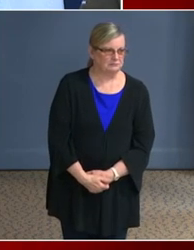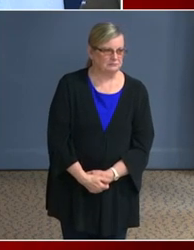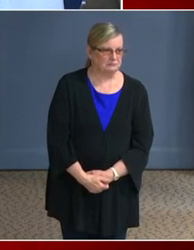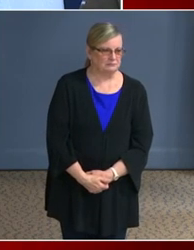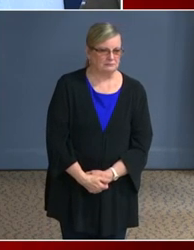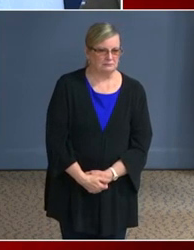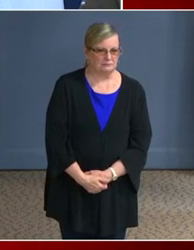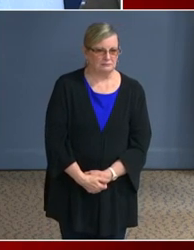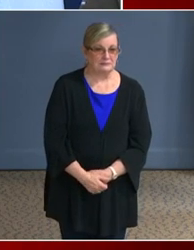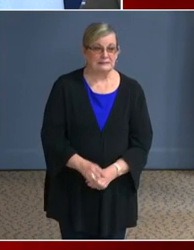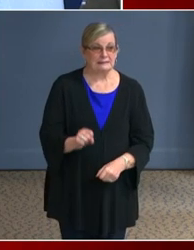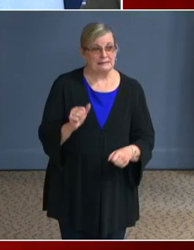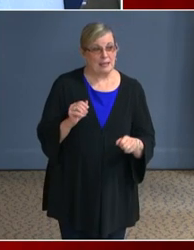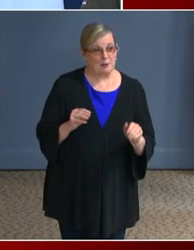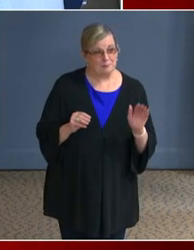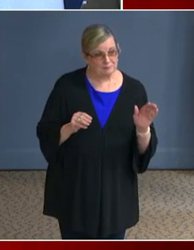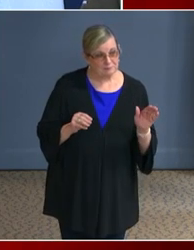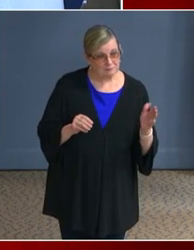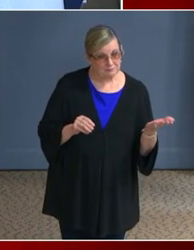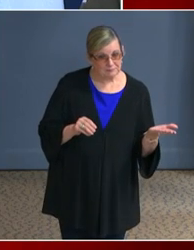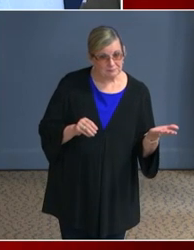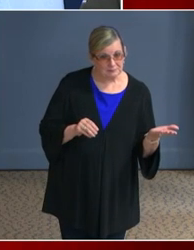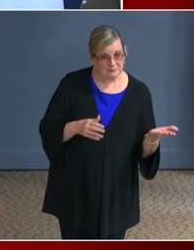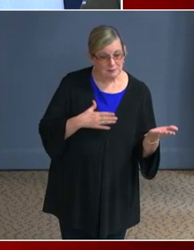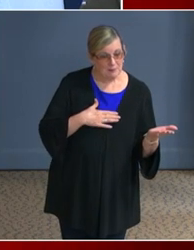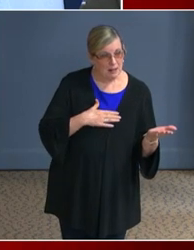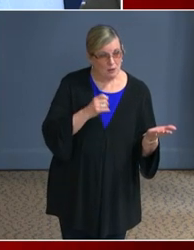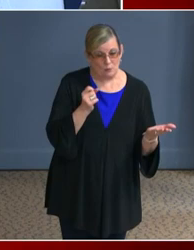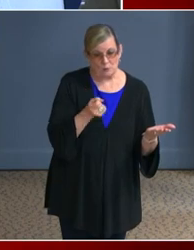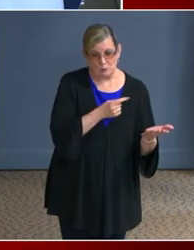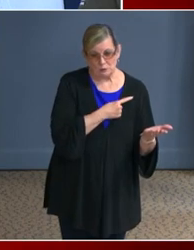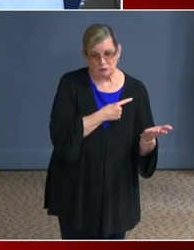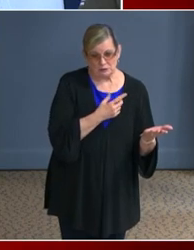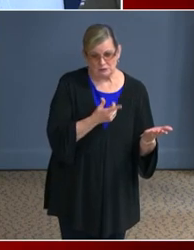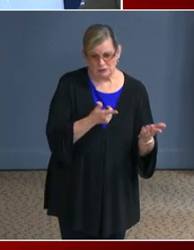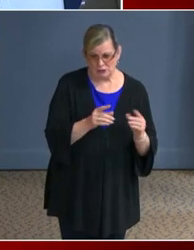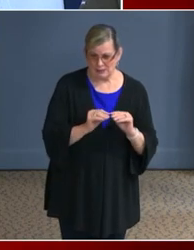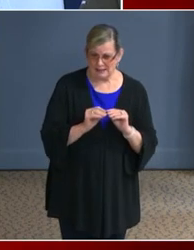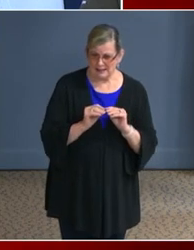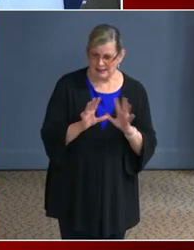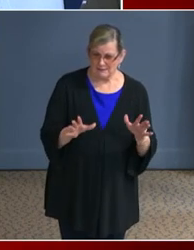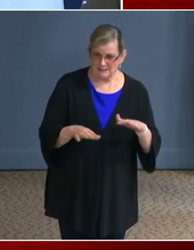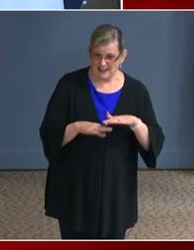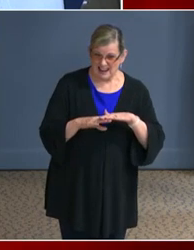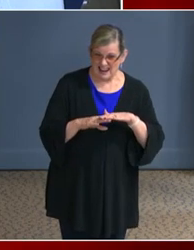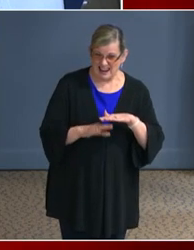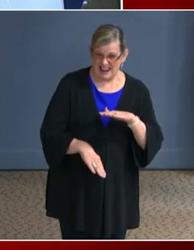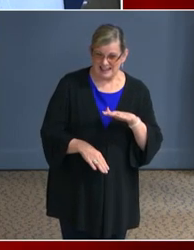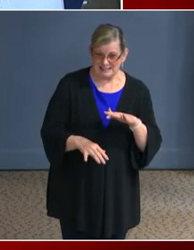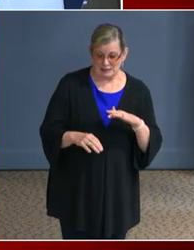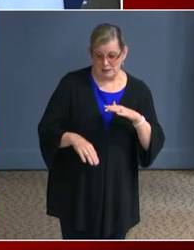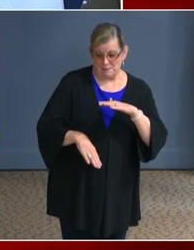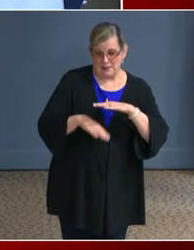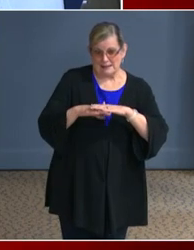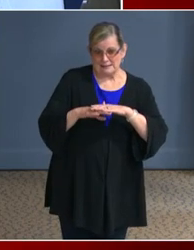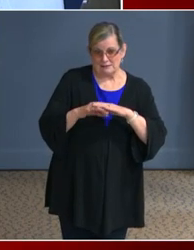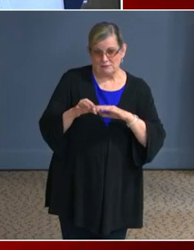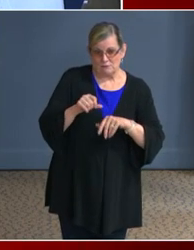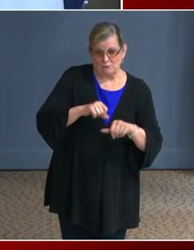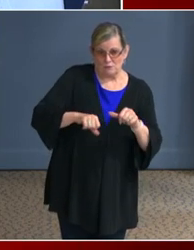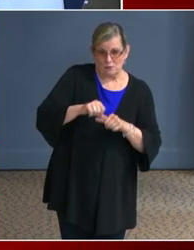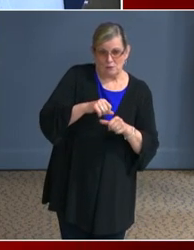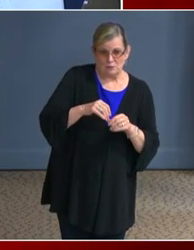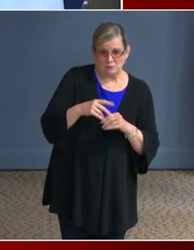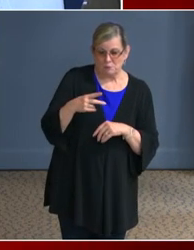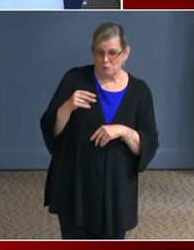And my question is, Okay. can you clarify the lack of capacity limits around pools, given